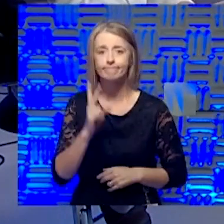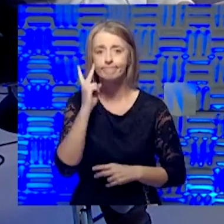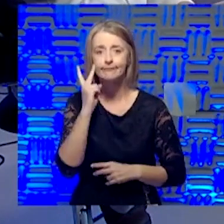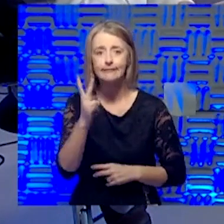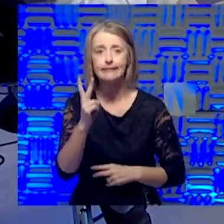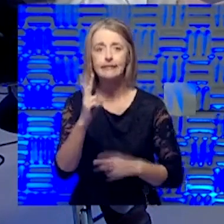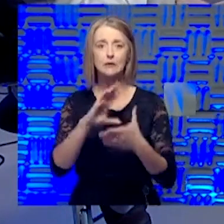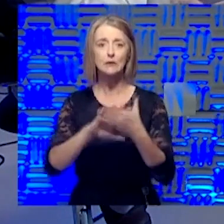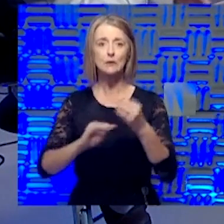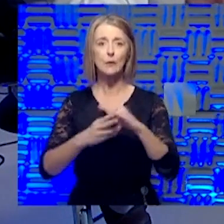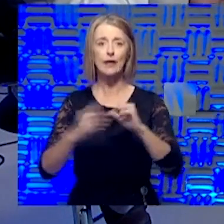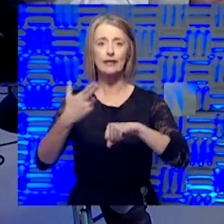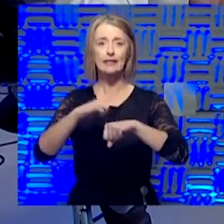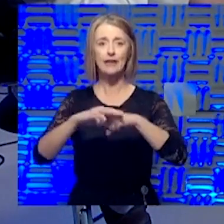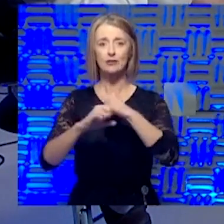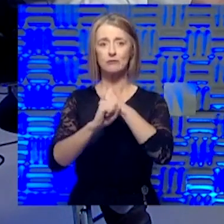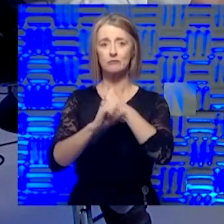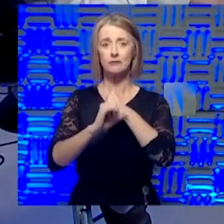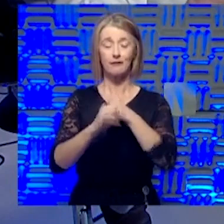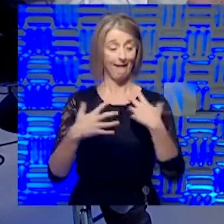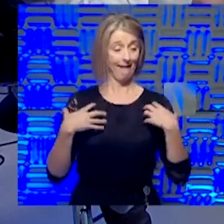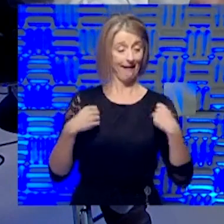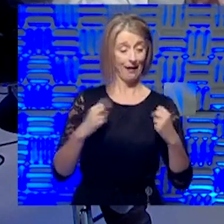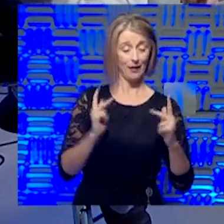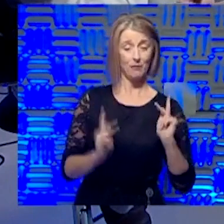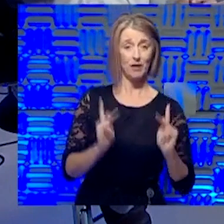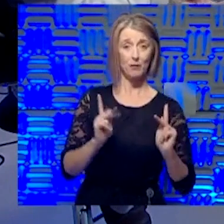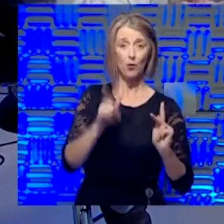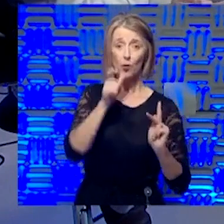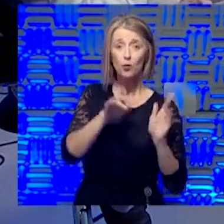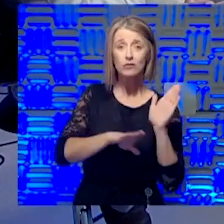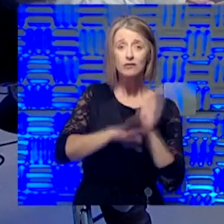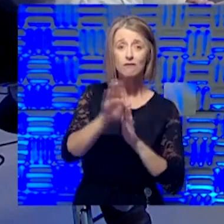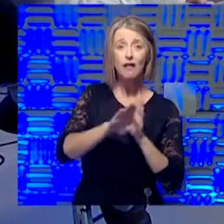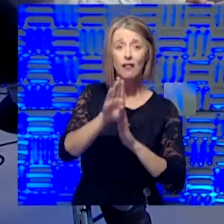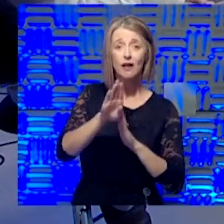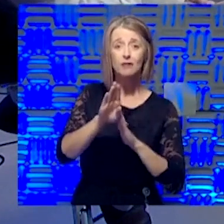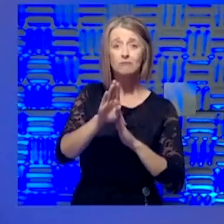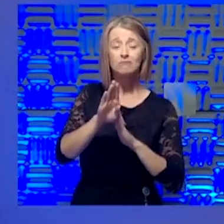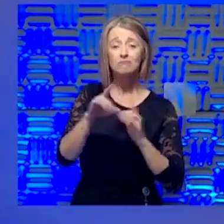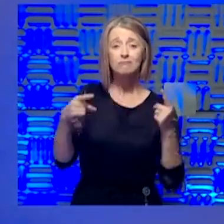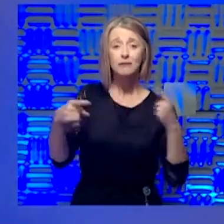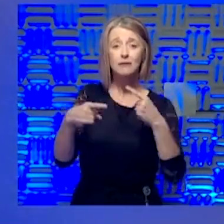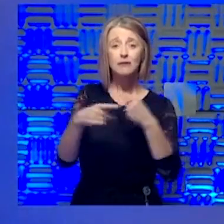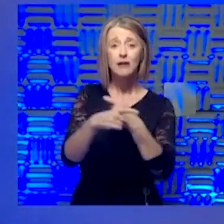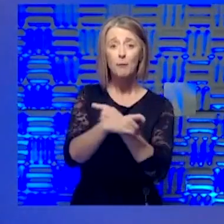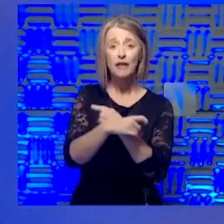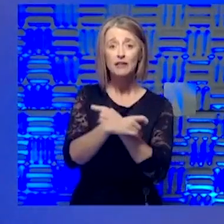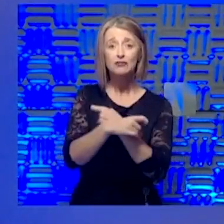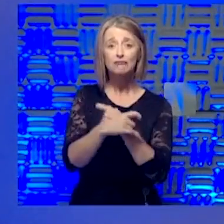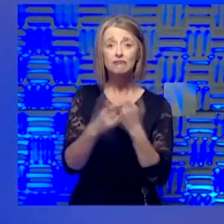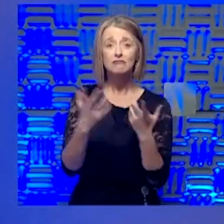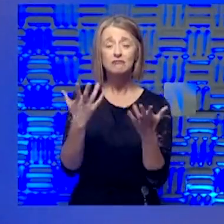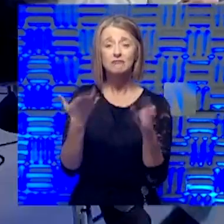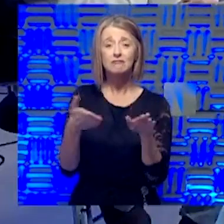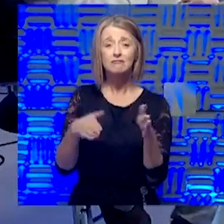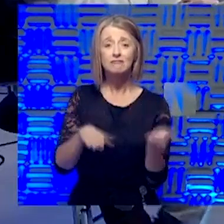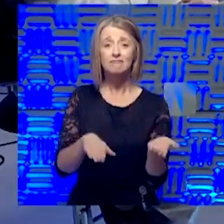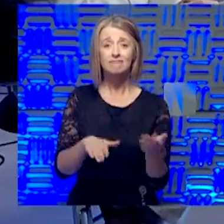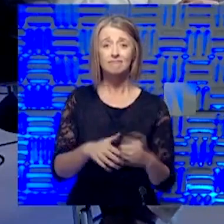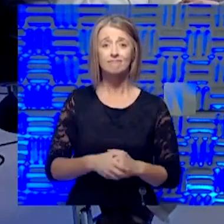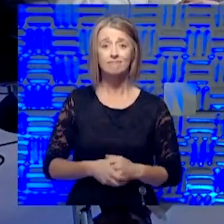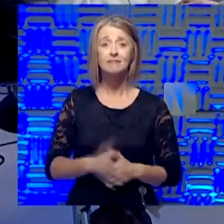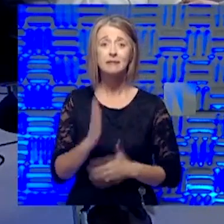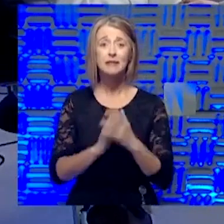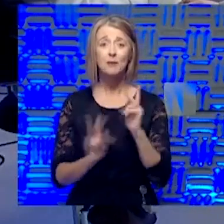national media about otherwise healthy people who do develop those complications and die. And we've lost some people here who did not survive,